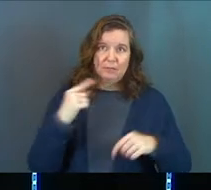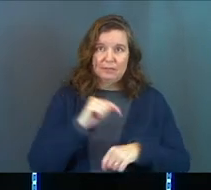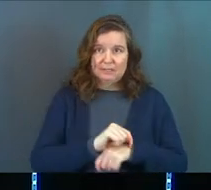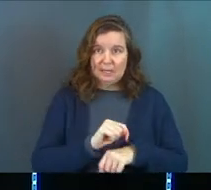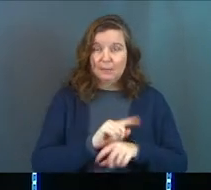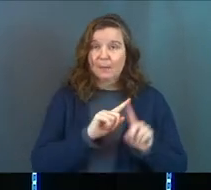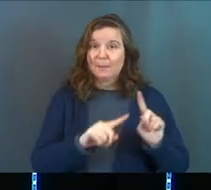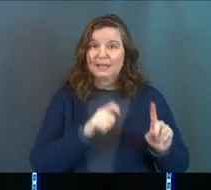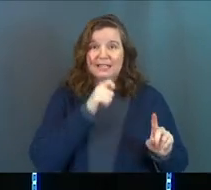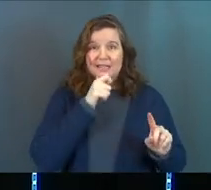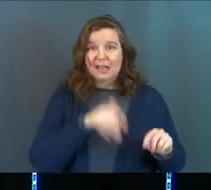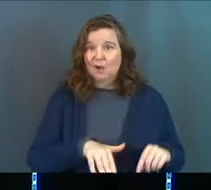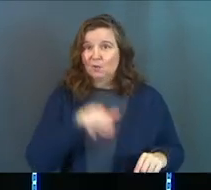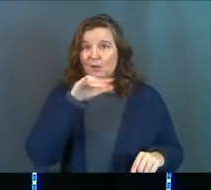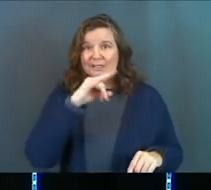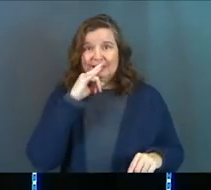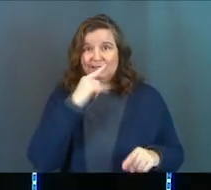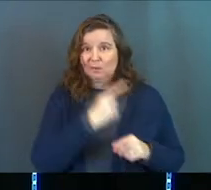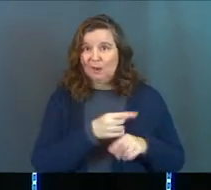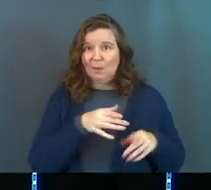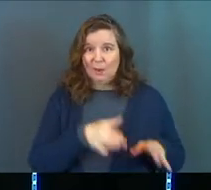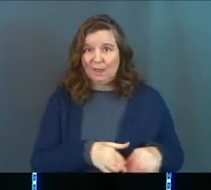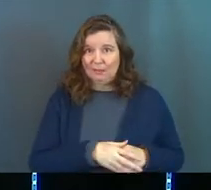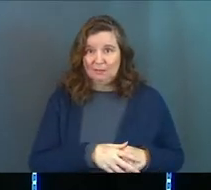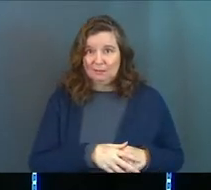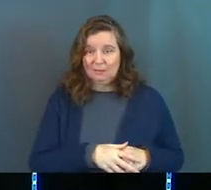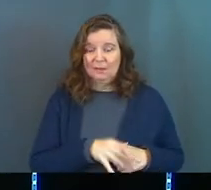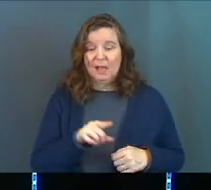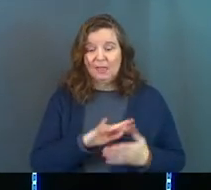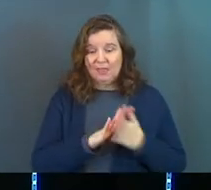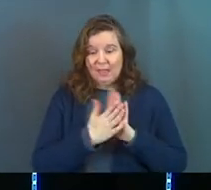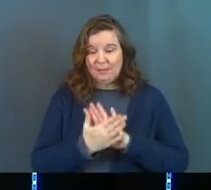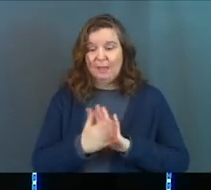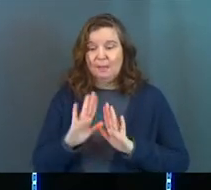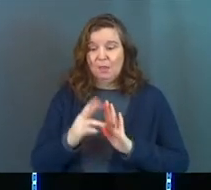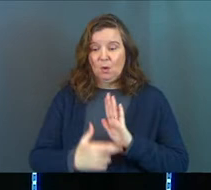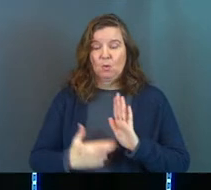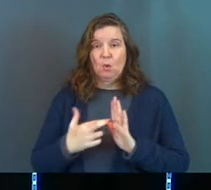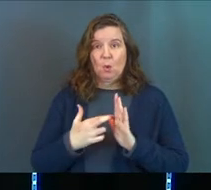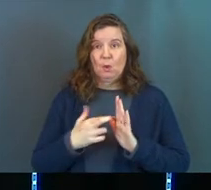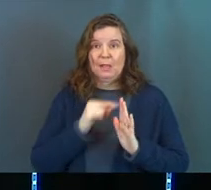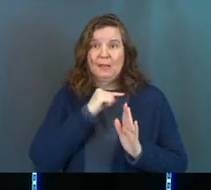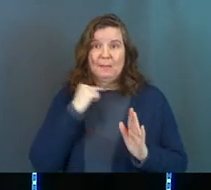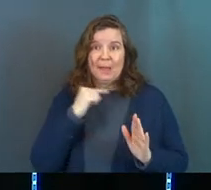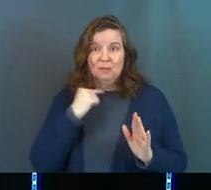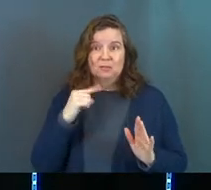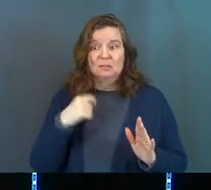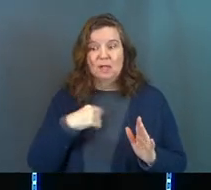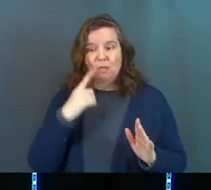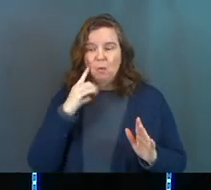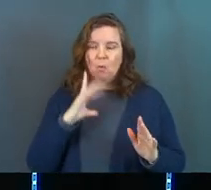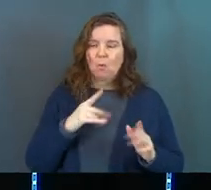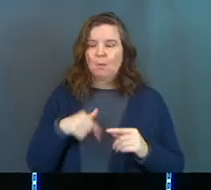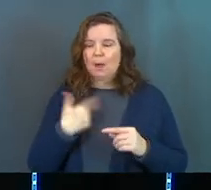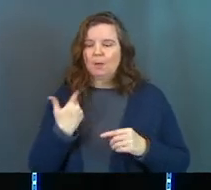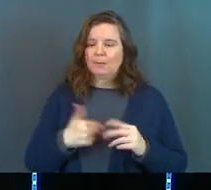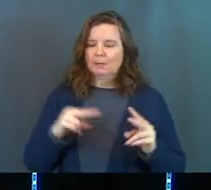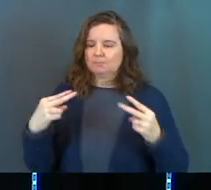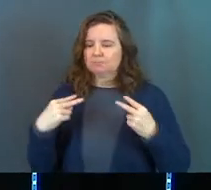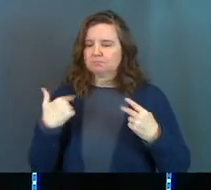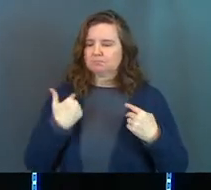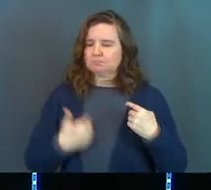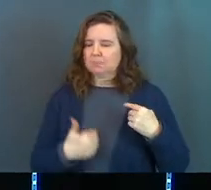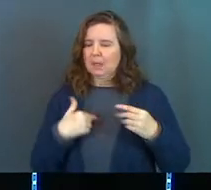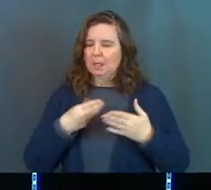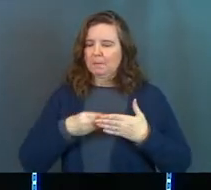temple, but he had not raised his kids in the right way. And they came into their role as pastors, and they thought that it was all about them. They